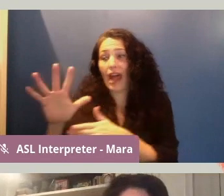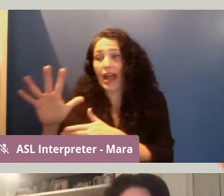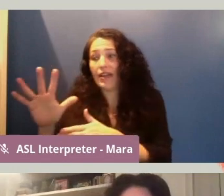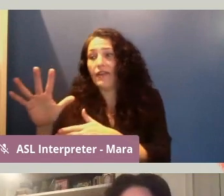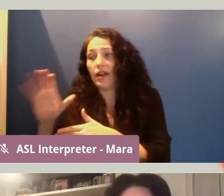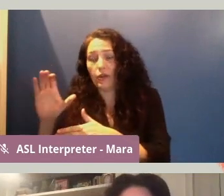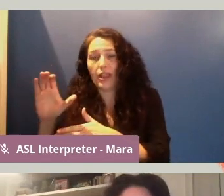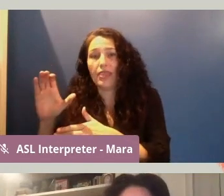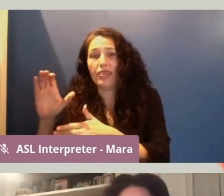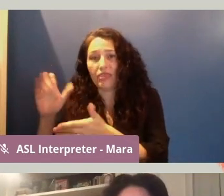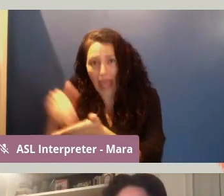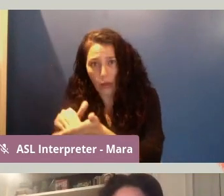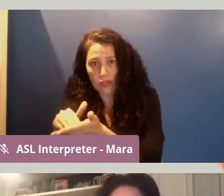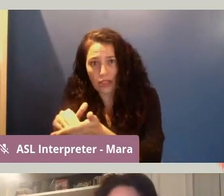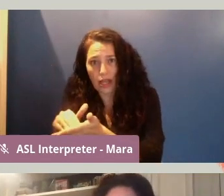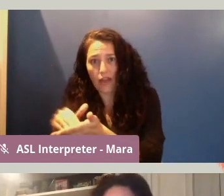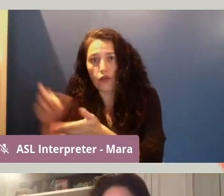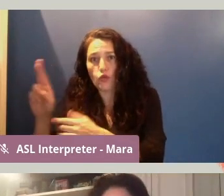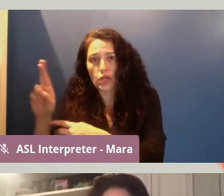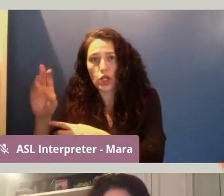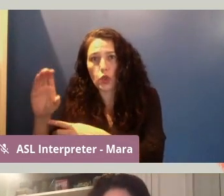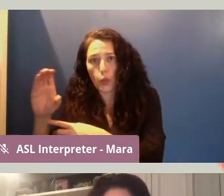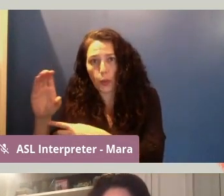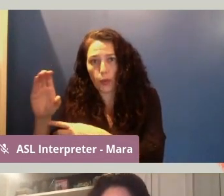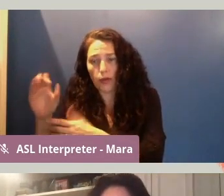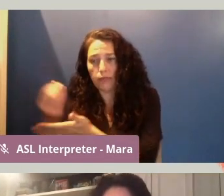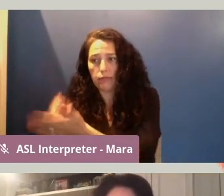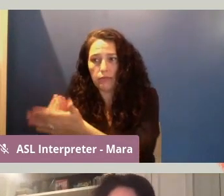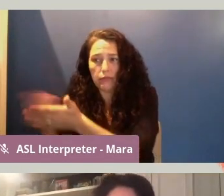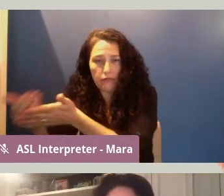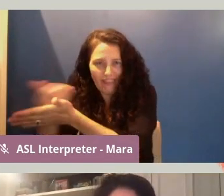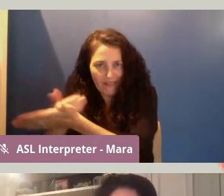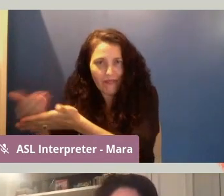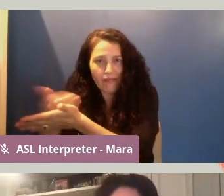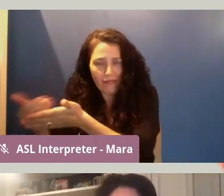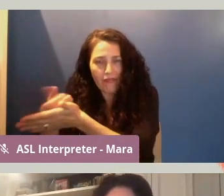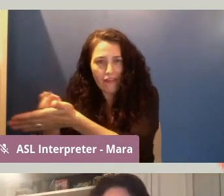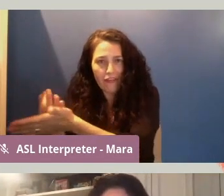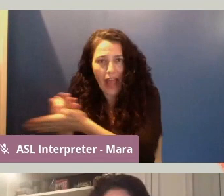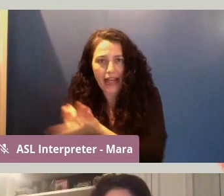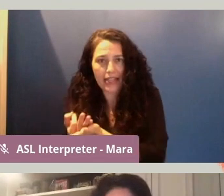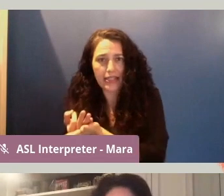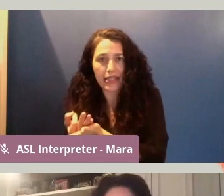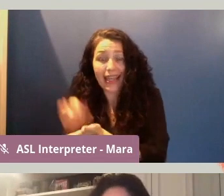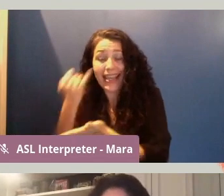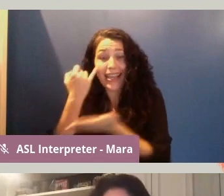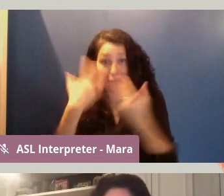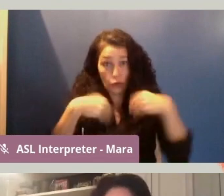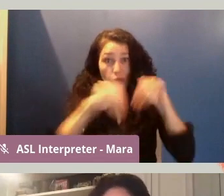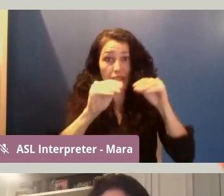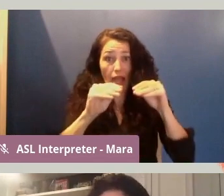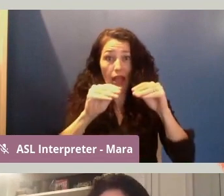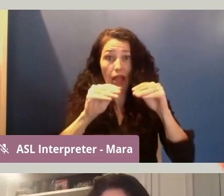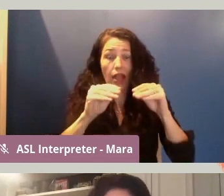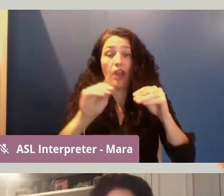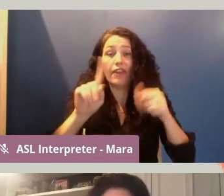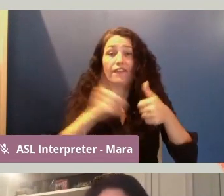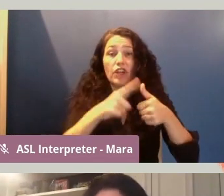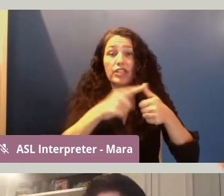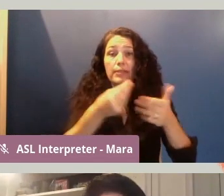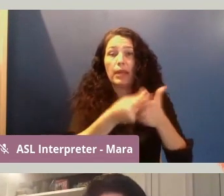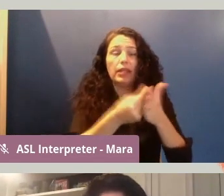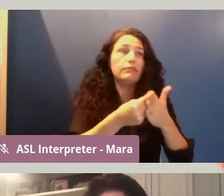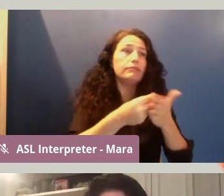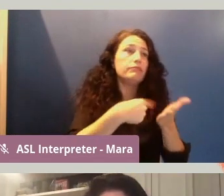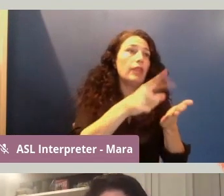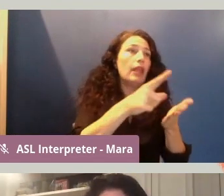financing, if you sell that film, the first money off the top goes to sales agents, lawyers, accountants. If you haven't